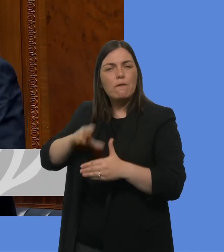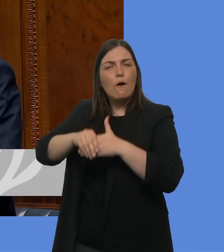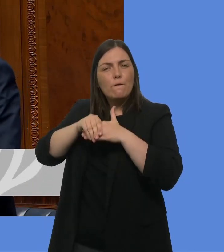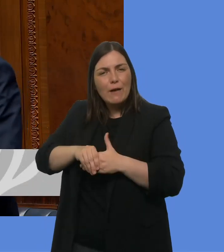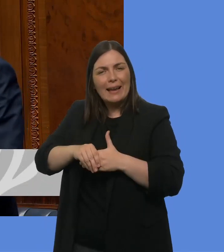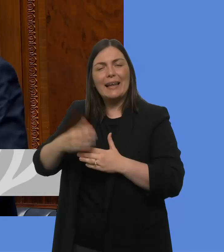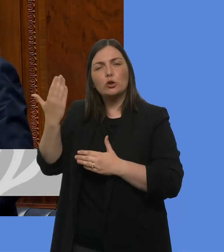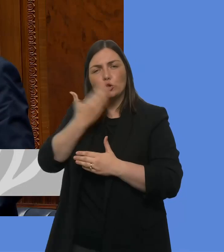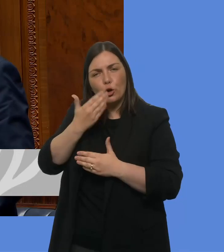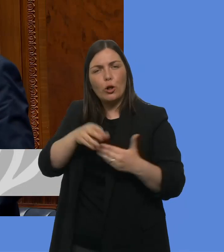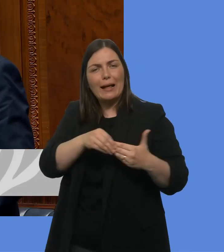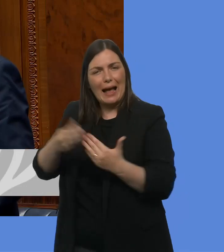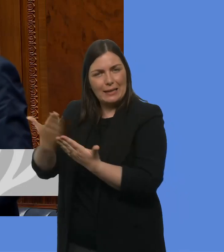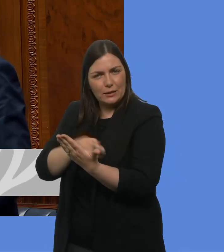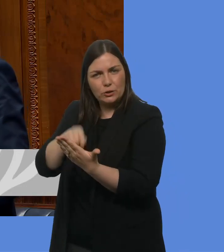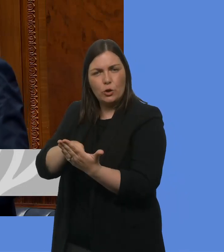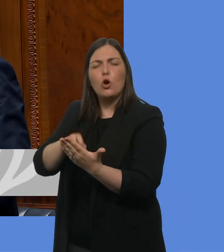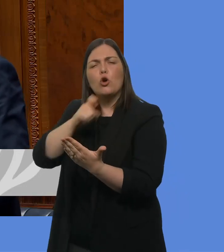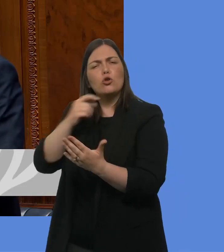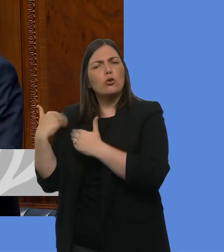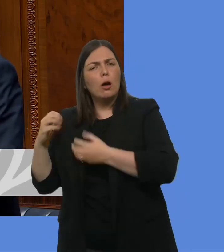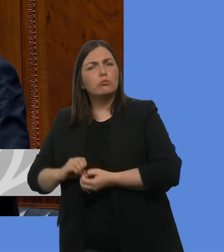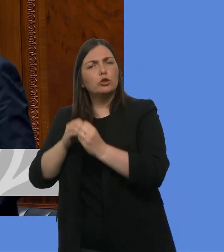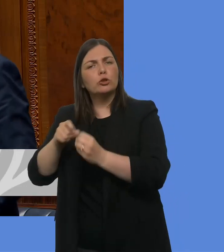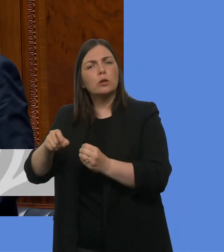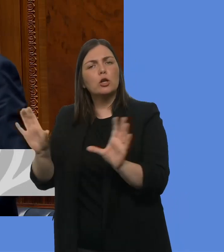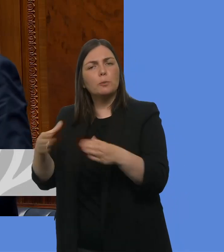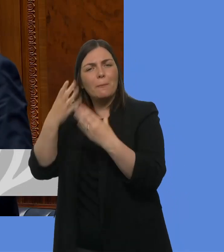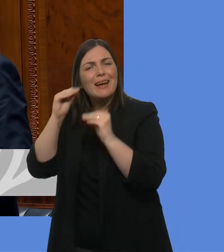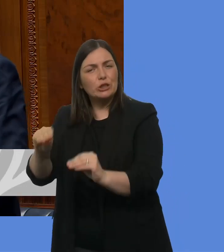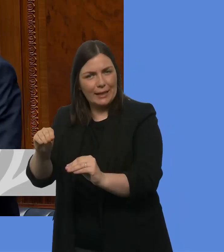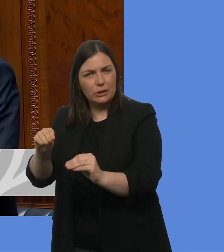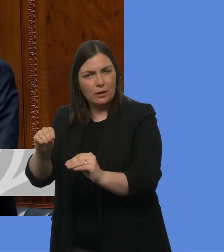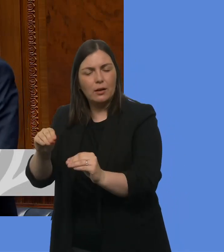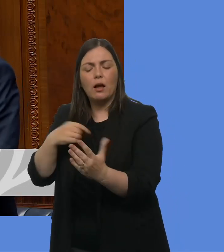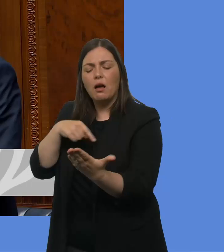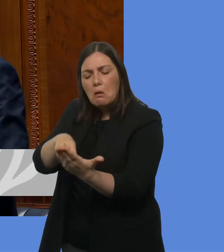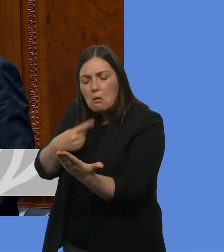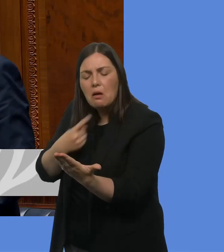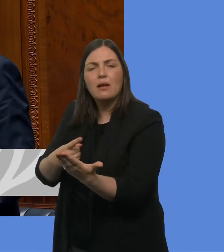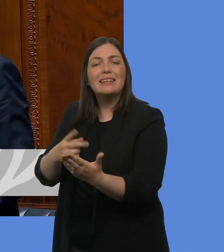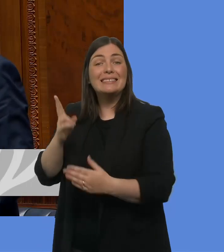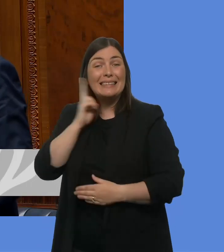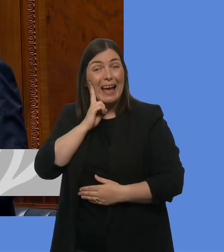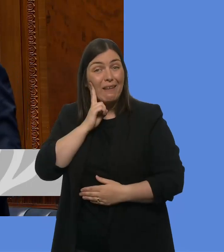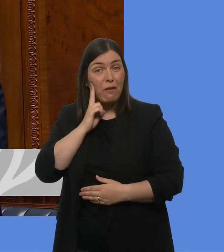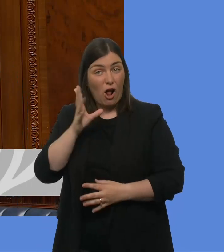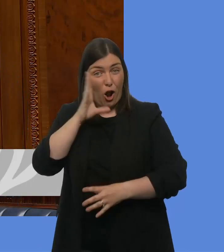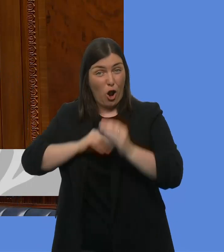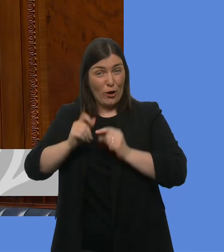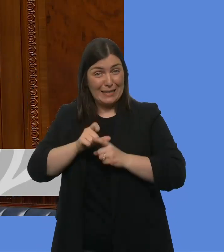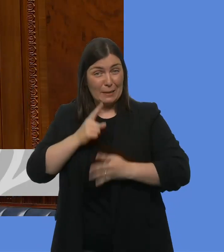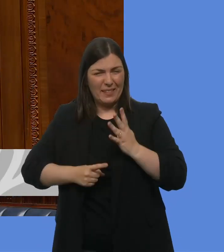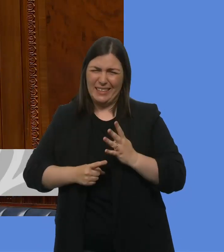the Department of Education. In that guidance, it is noted that deafness is not a learning disability, and given the right